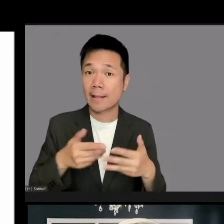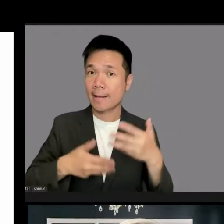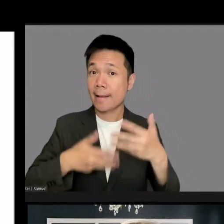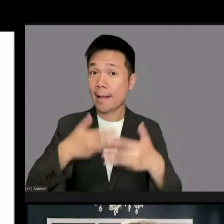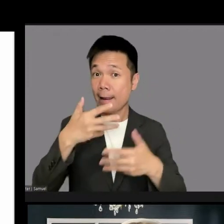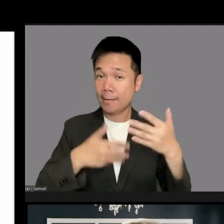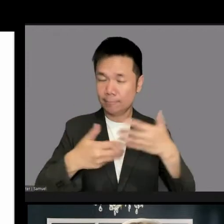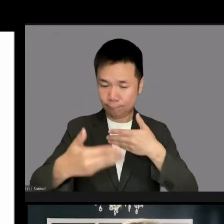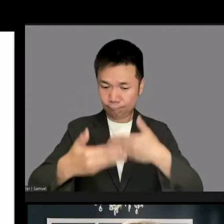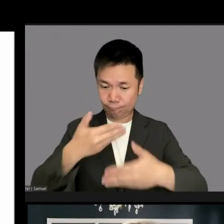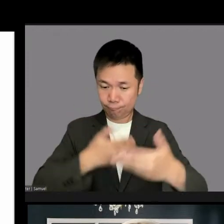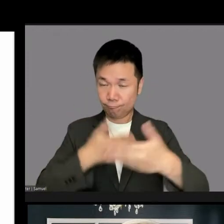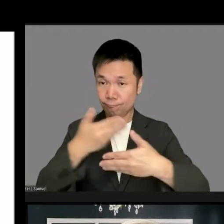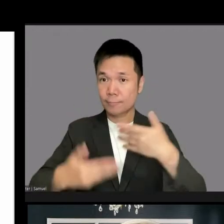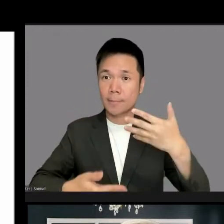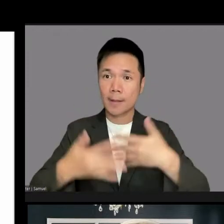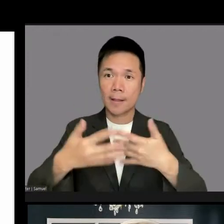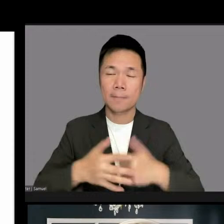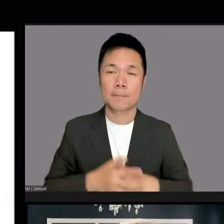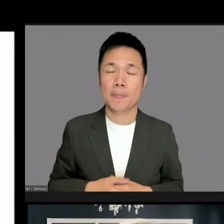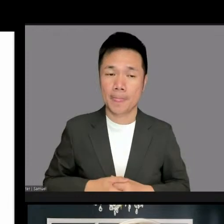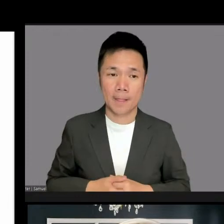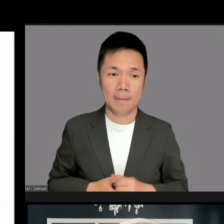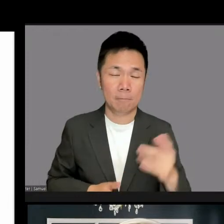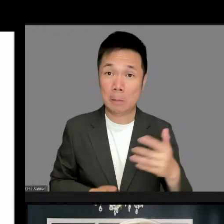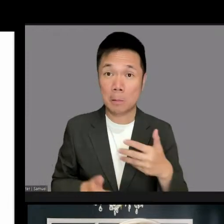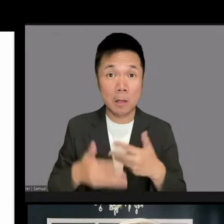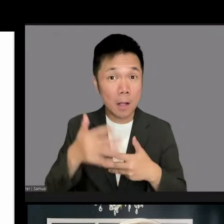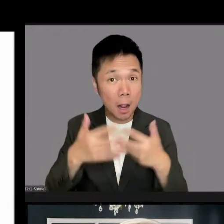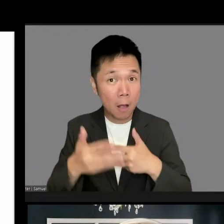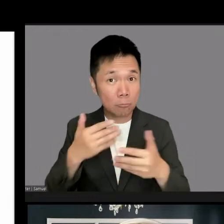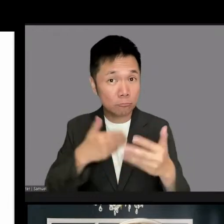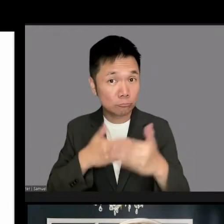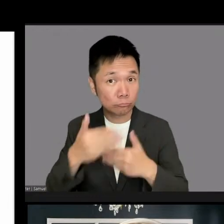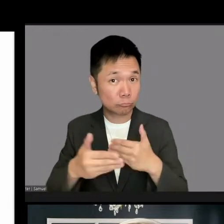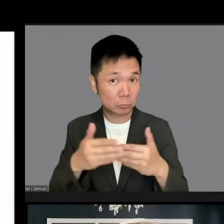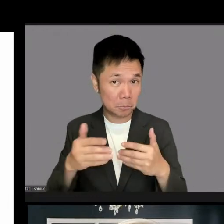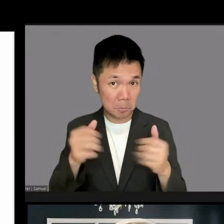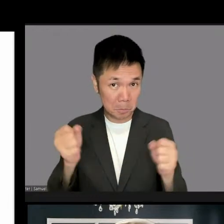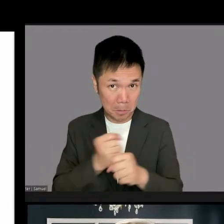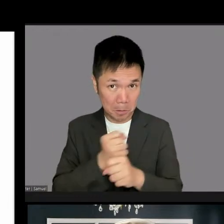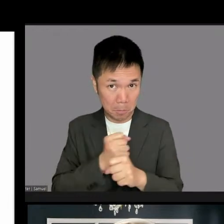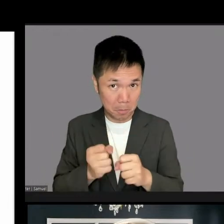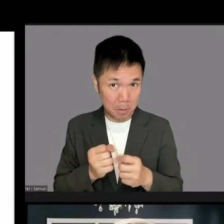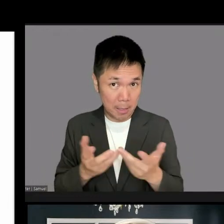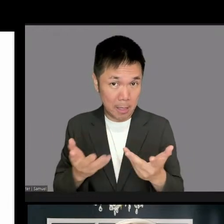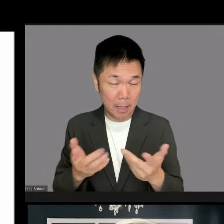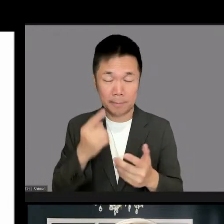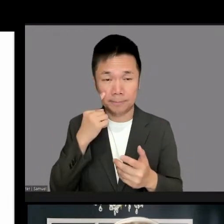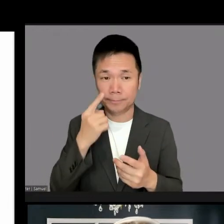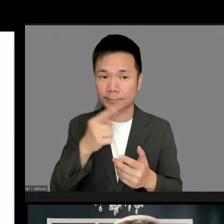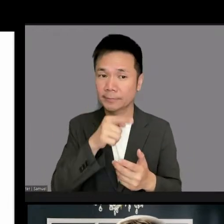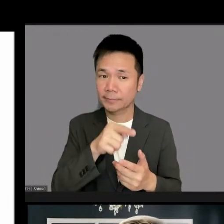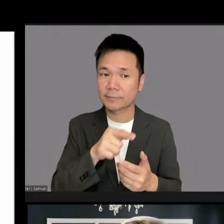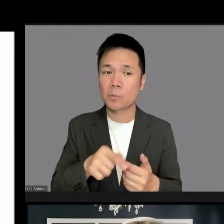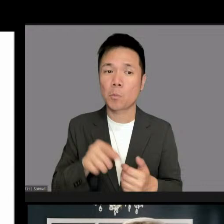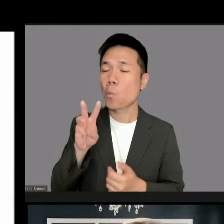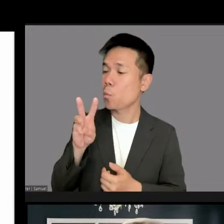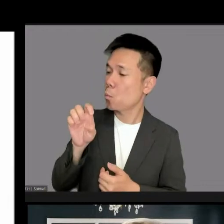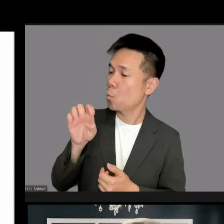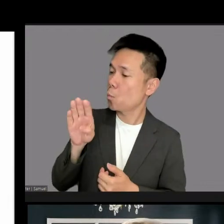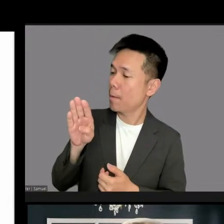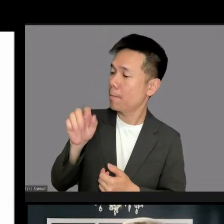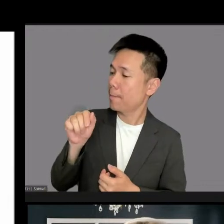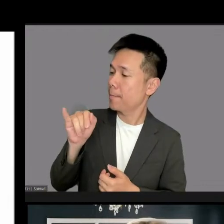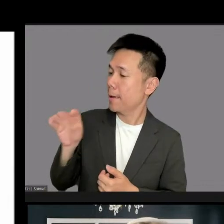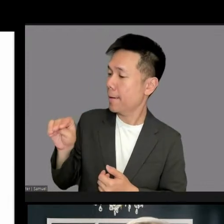with tools. If you don't have access to a color contrast analyzer already, WebAIM has a fantastic free resource